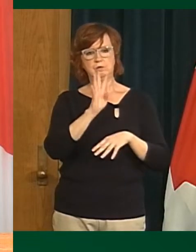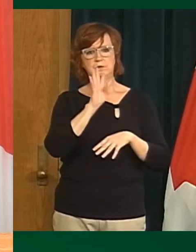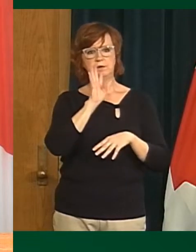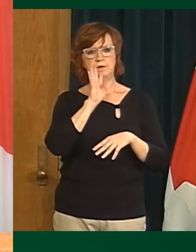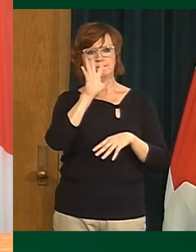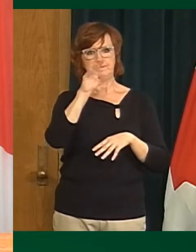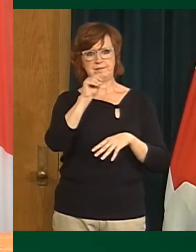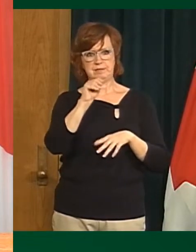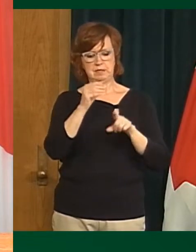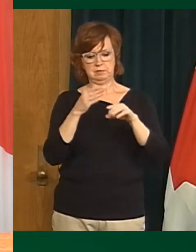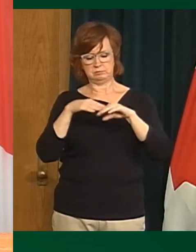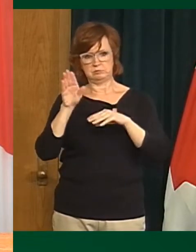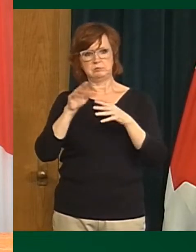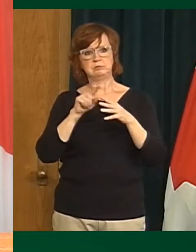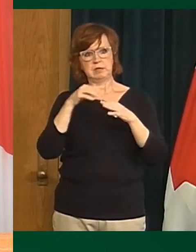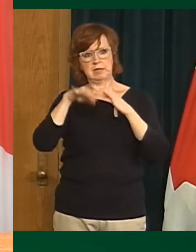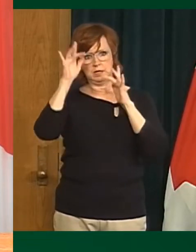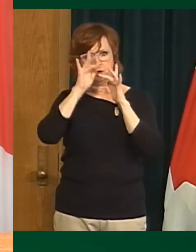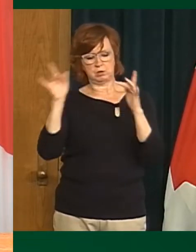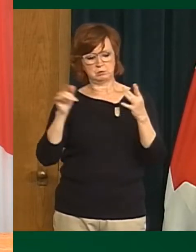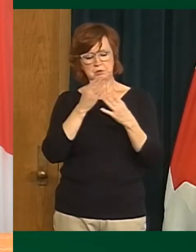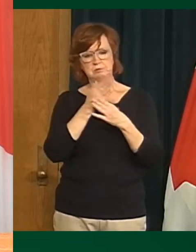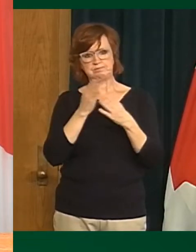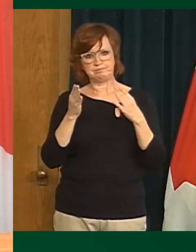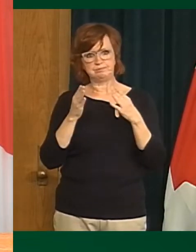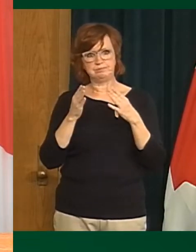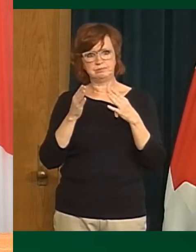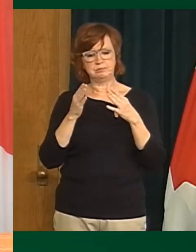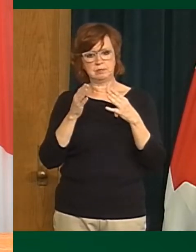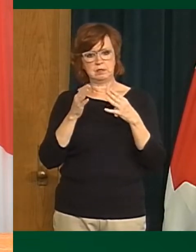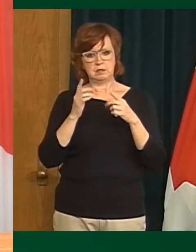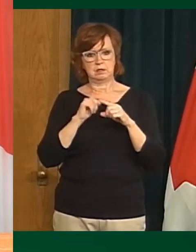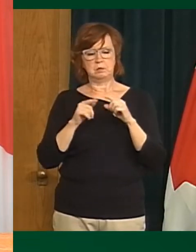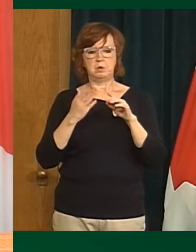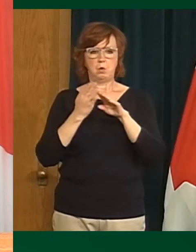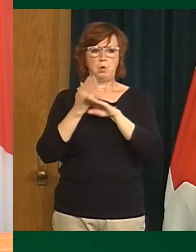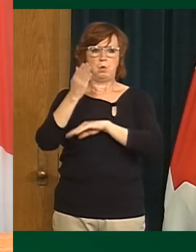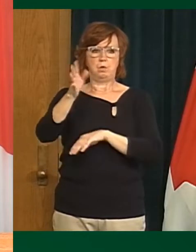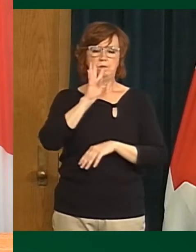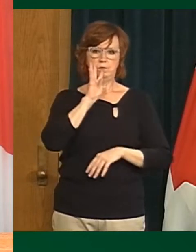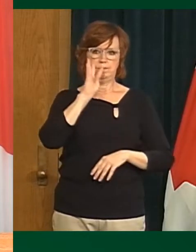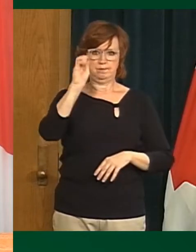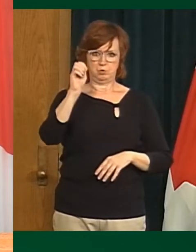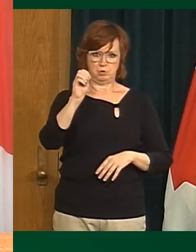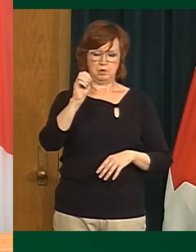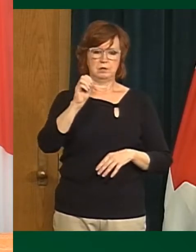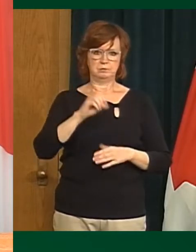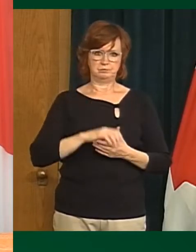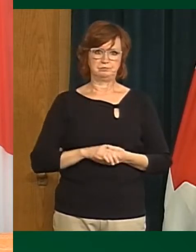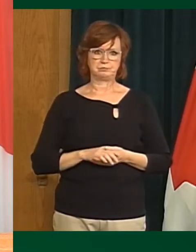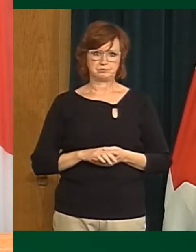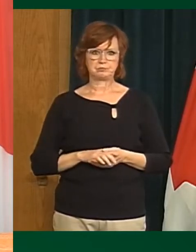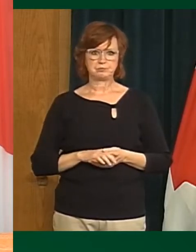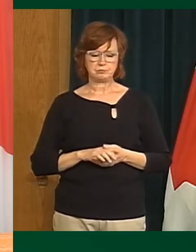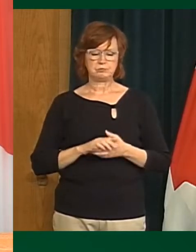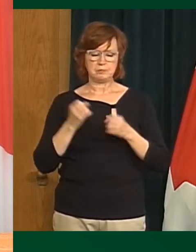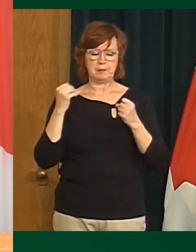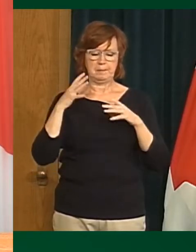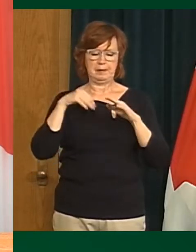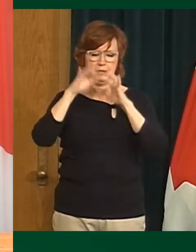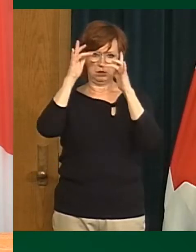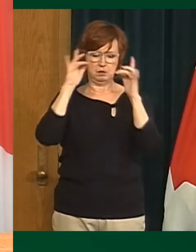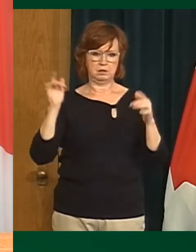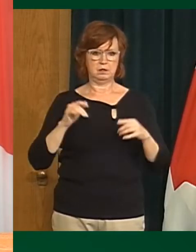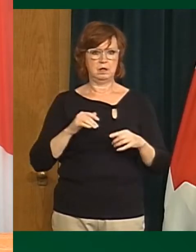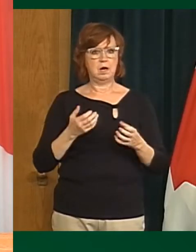had hospitalizations in all age groups, but certainly the bulk have been 40 and older. And finally, if you look out of these 44 hospitalizations, 15